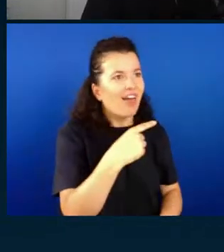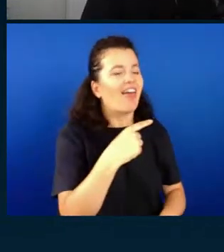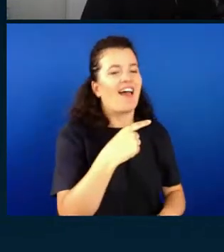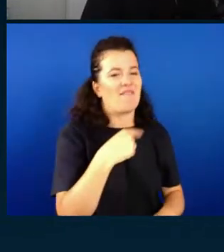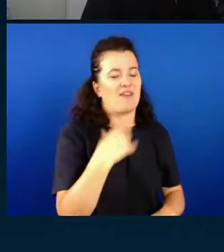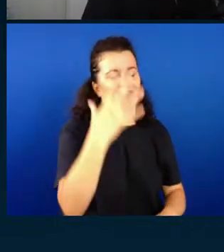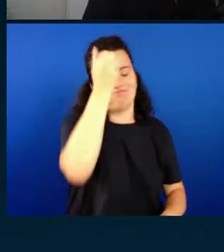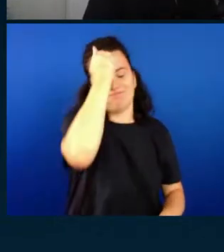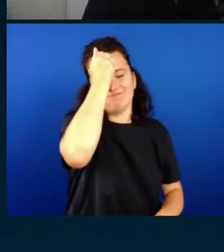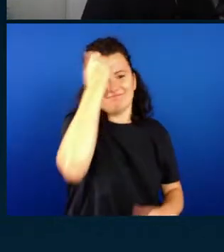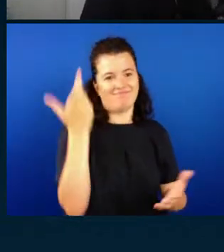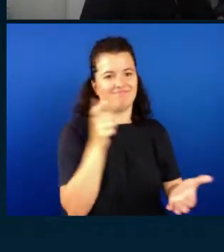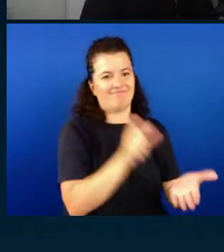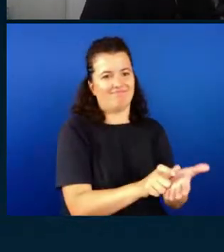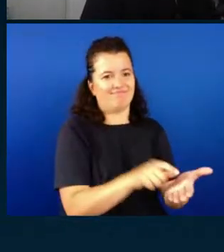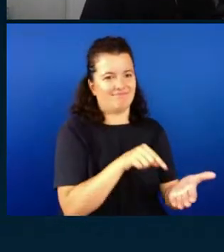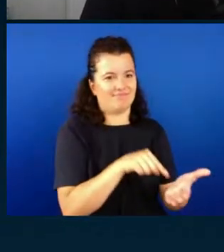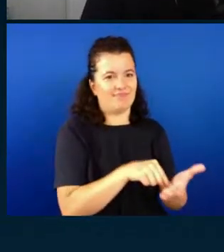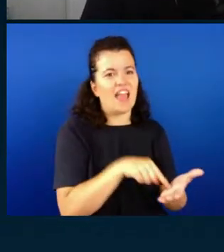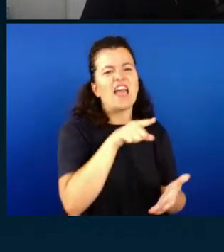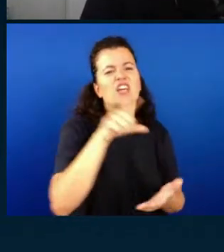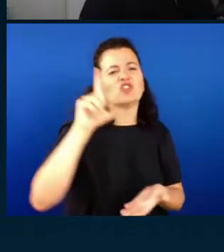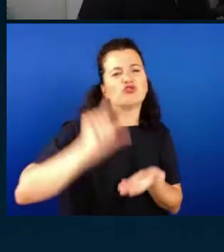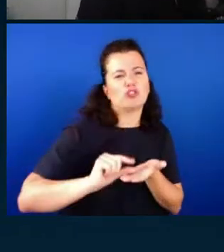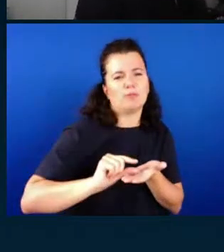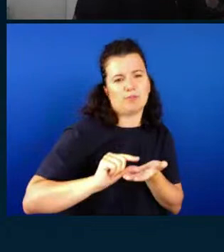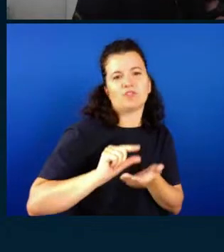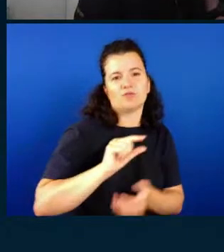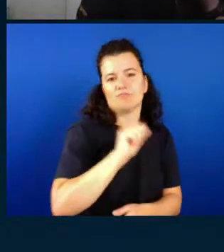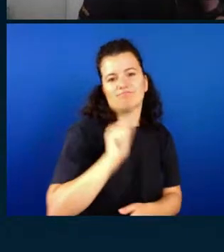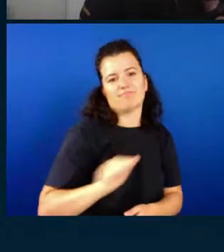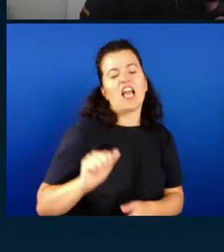cheapest VM available within Azure, and it's always running.